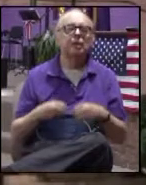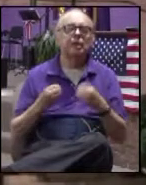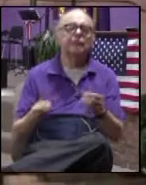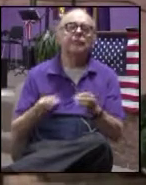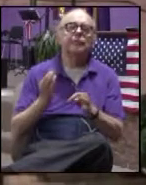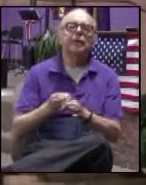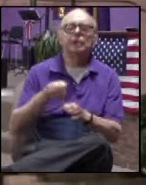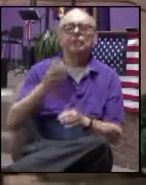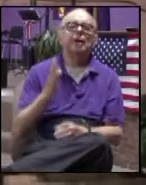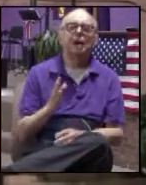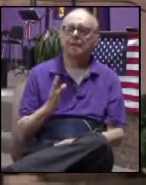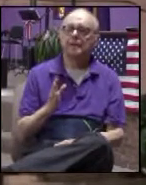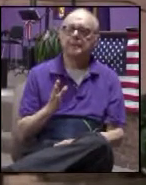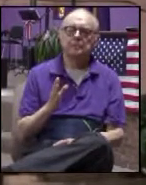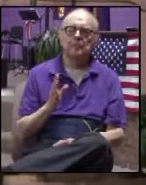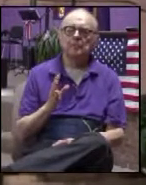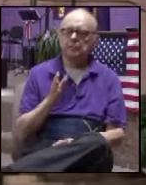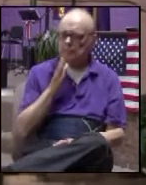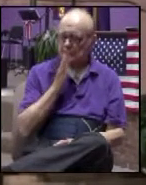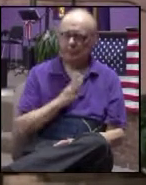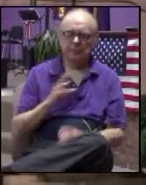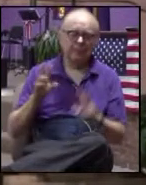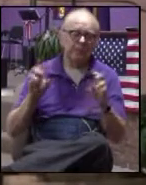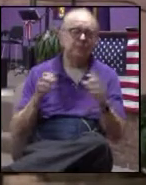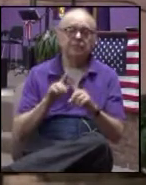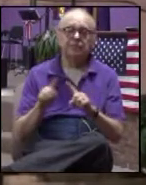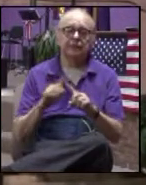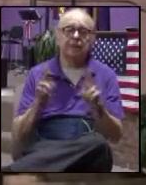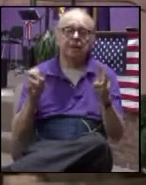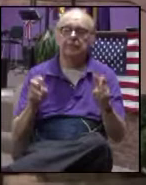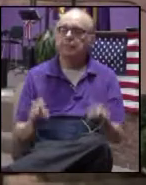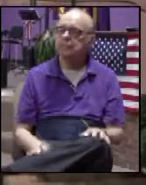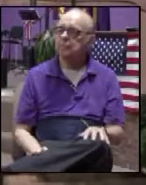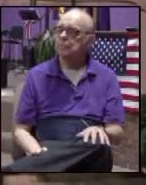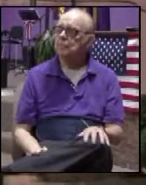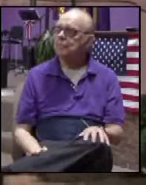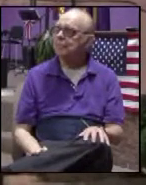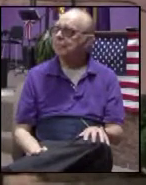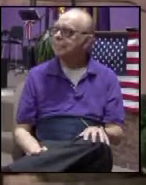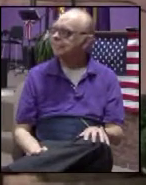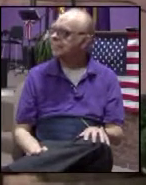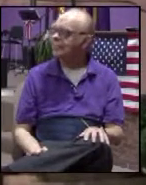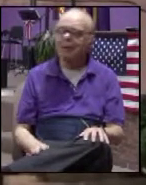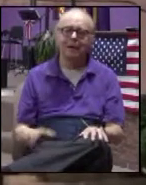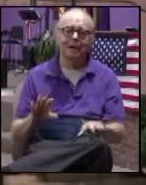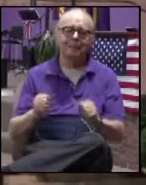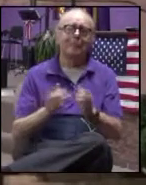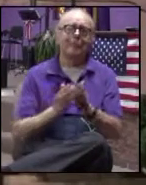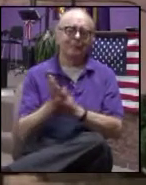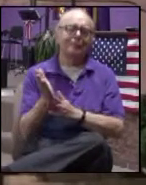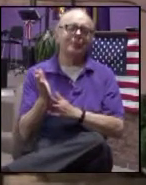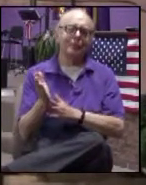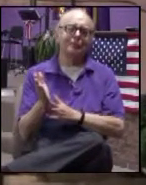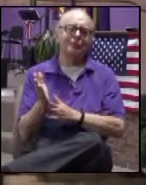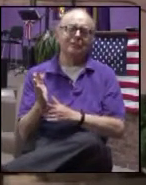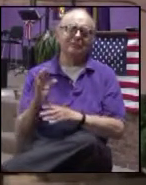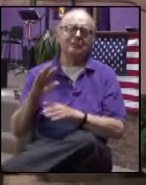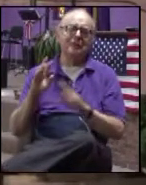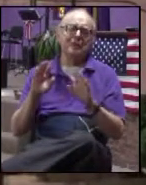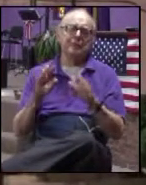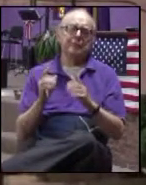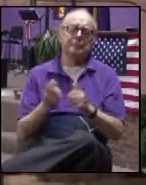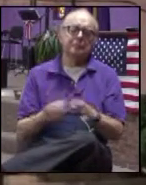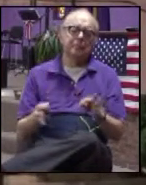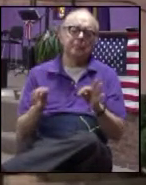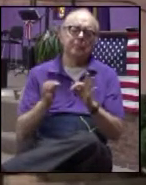Him. Yeah, I titled it something else. Breakthrough. Huh? It was on Breakthrough. The